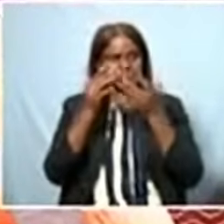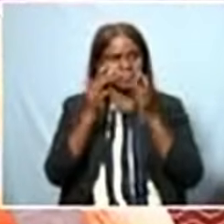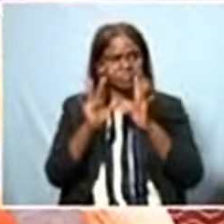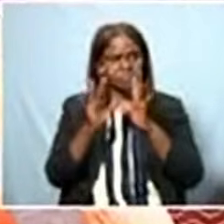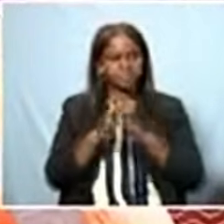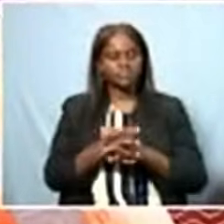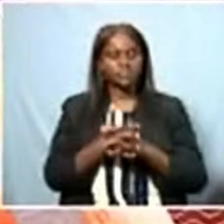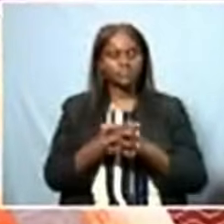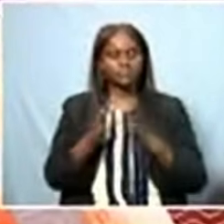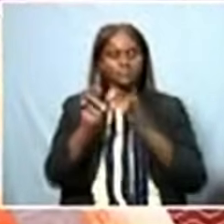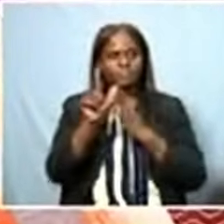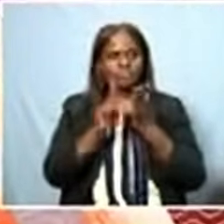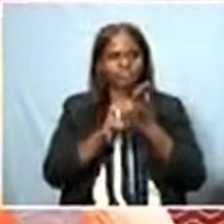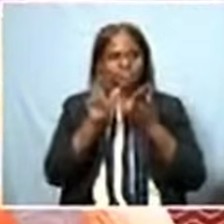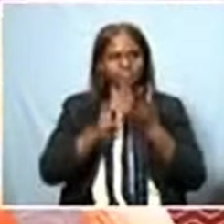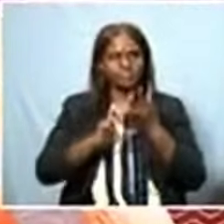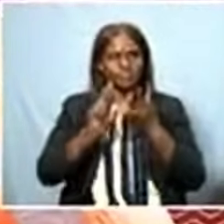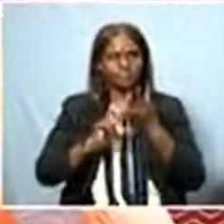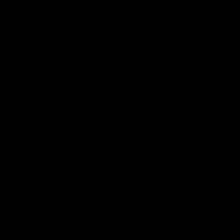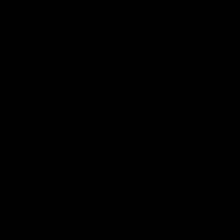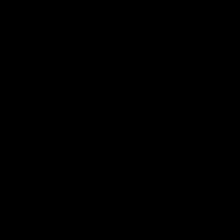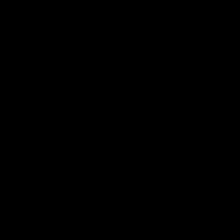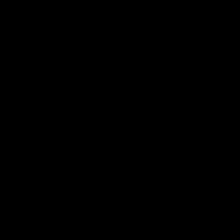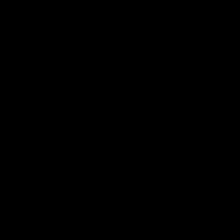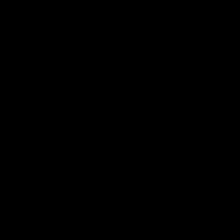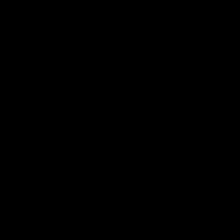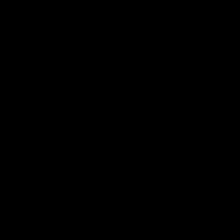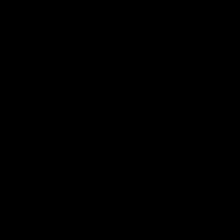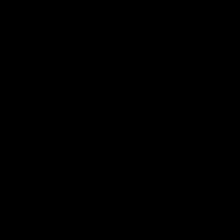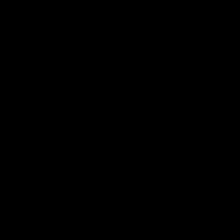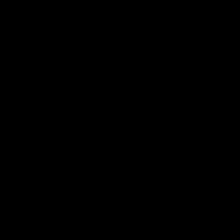to. Let the bill be read the third time.